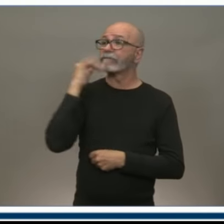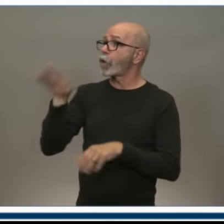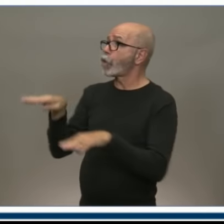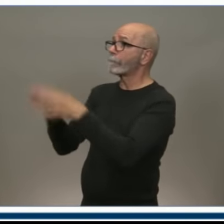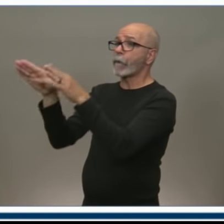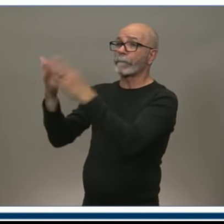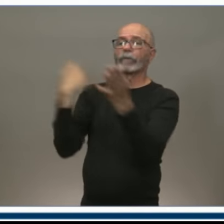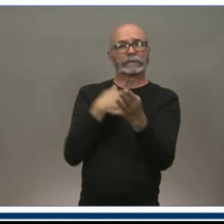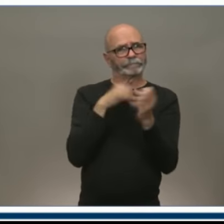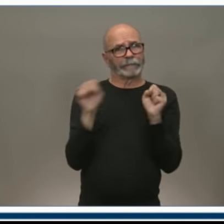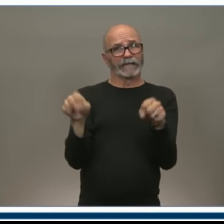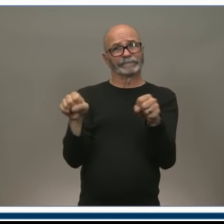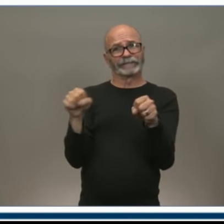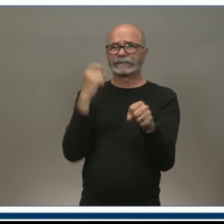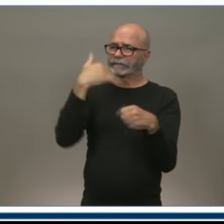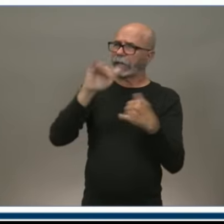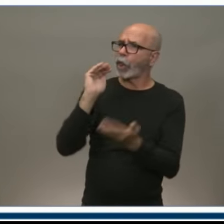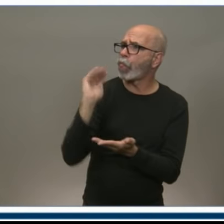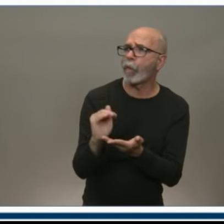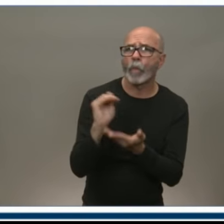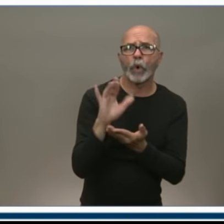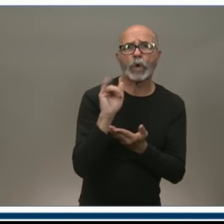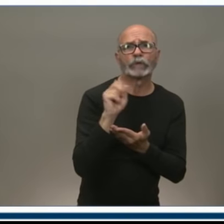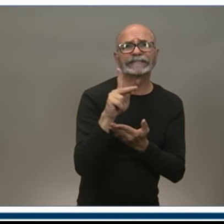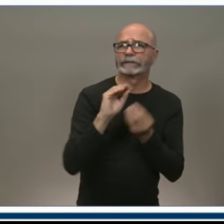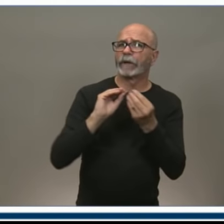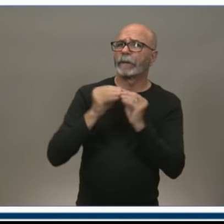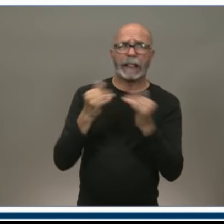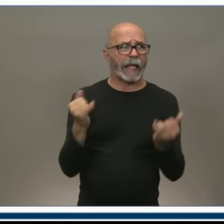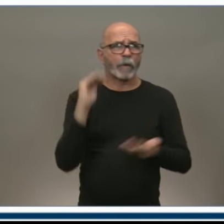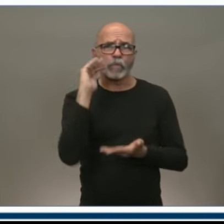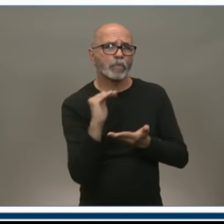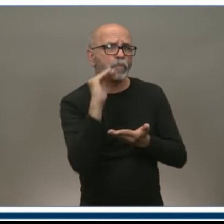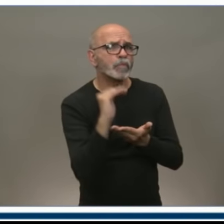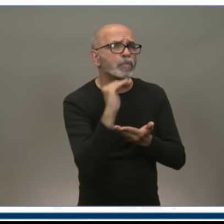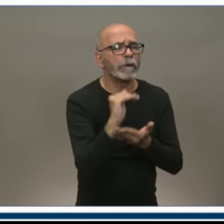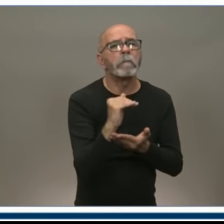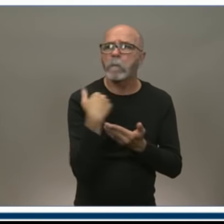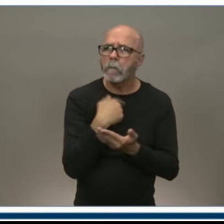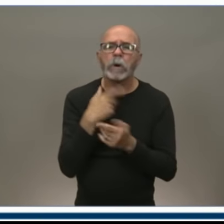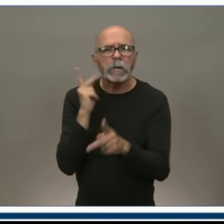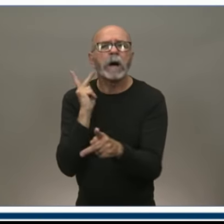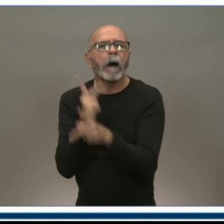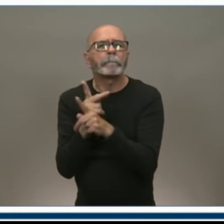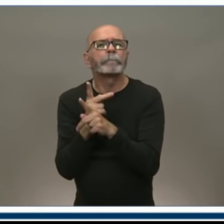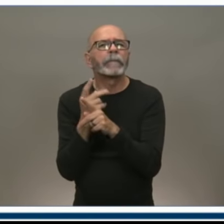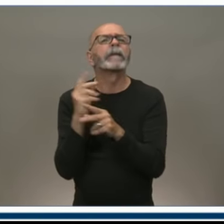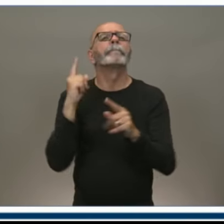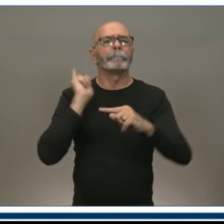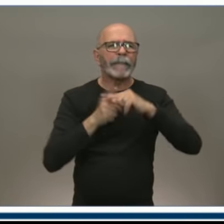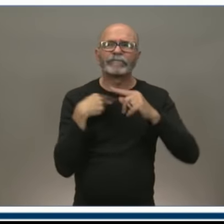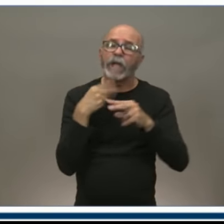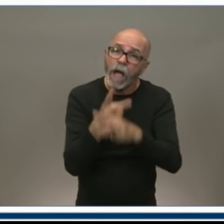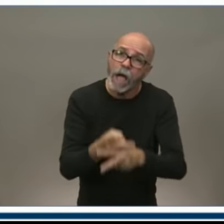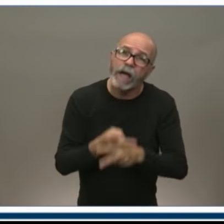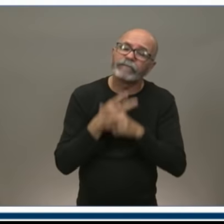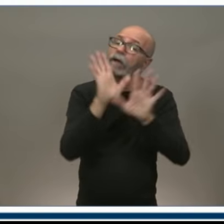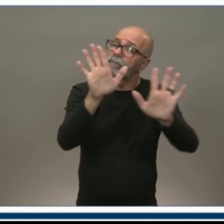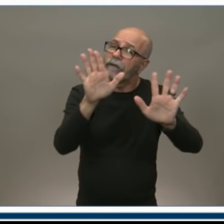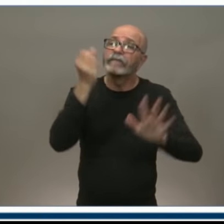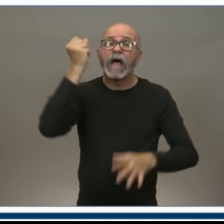low levels of COVID across the province. And then while we have to be cautious, we also need to understand and look